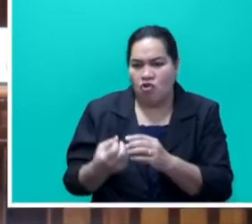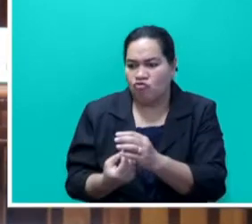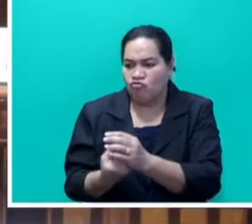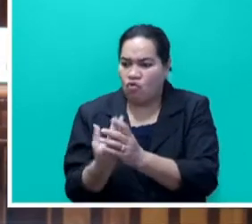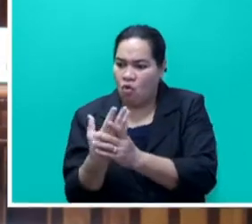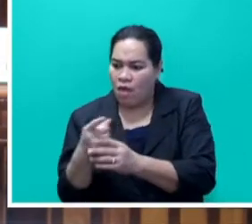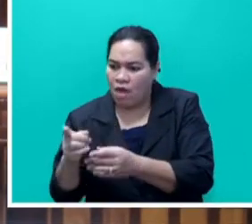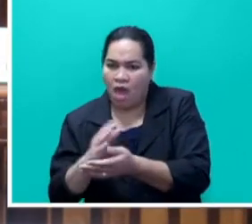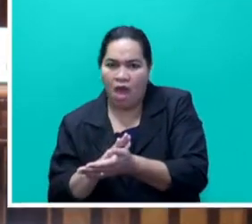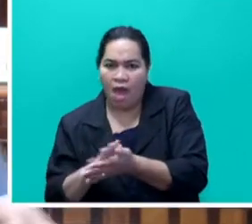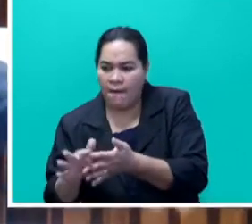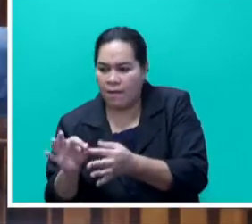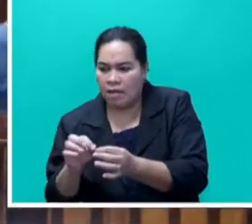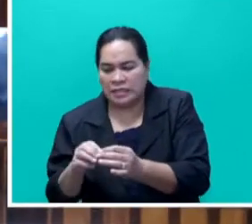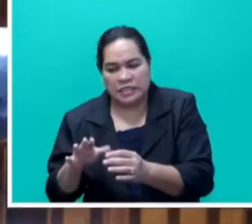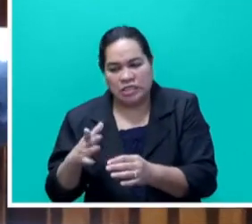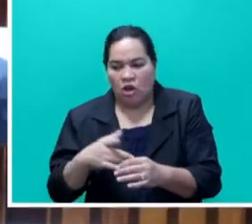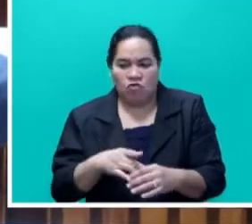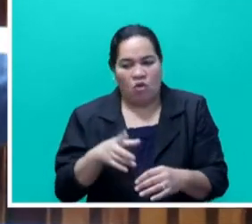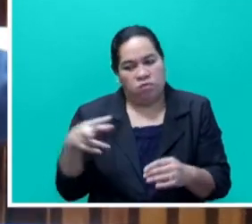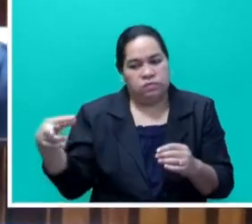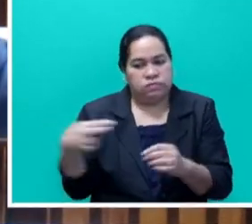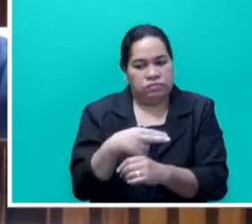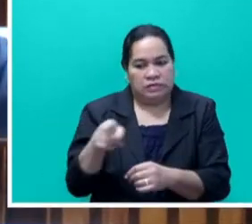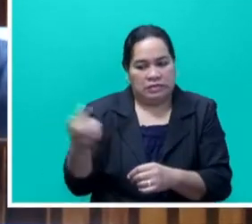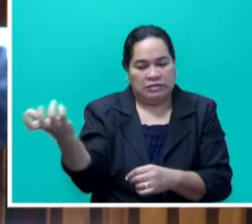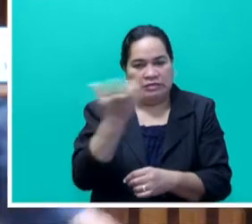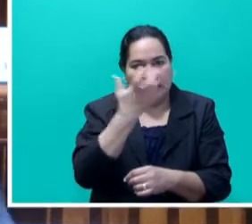rating for the banks because they engage in illicit